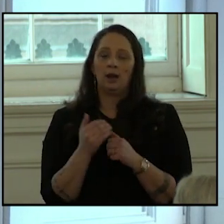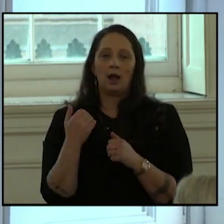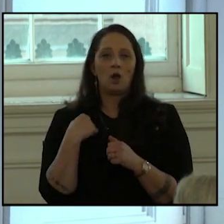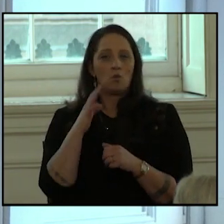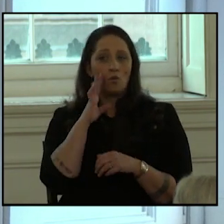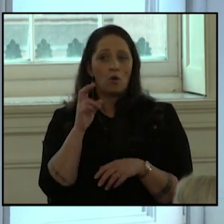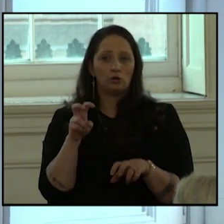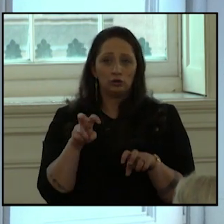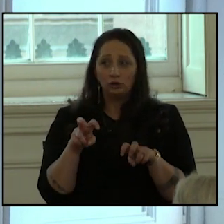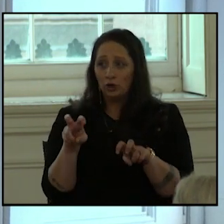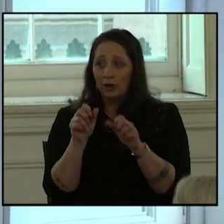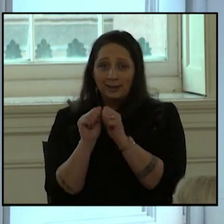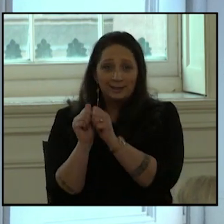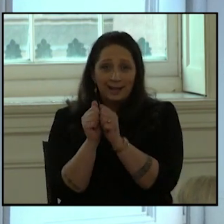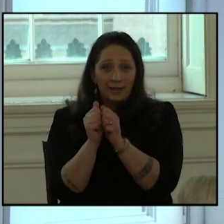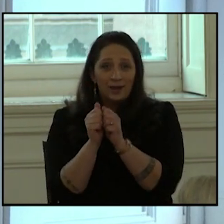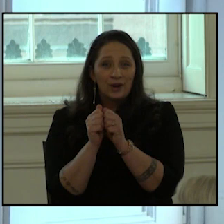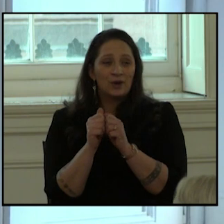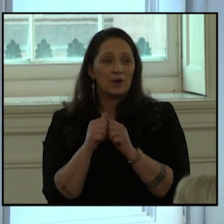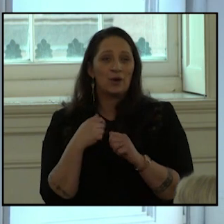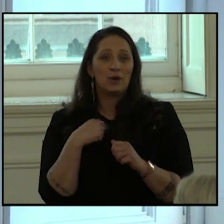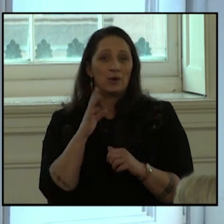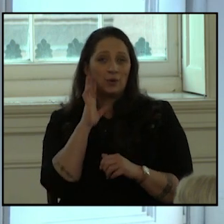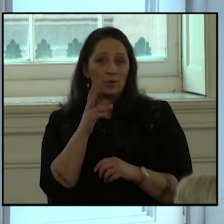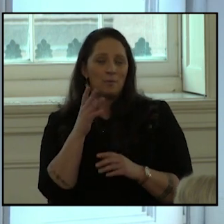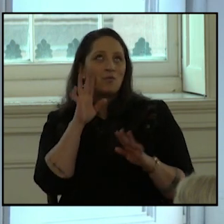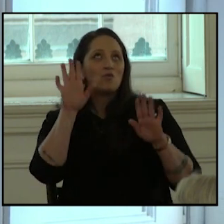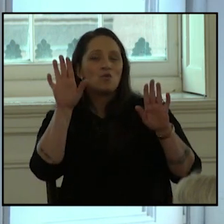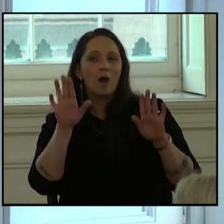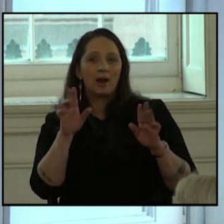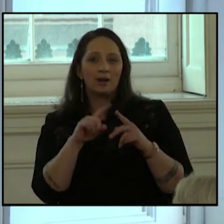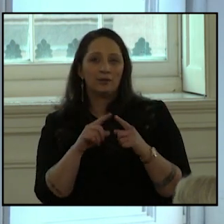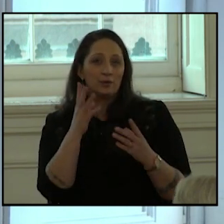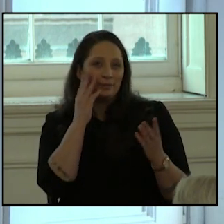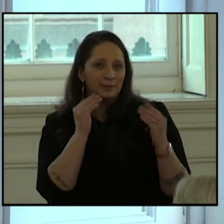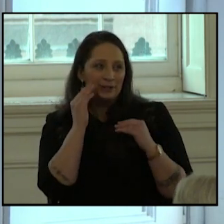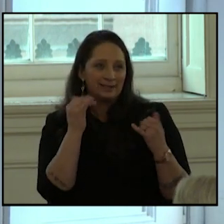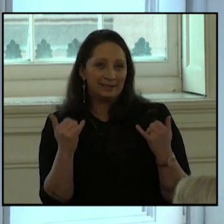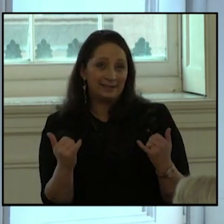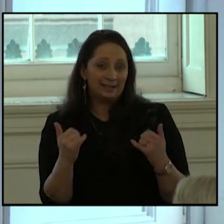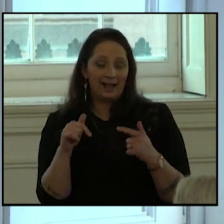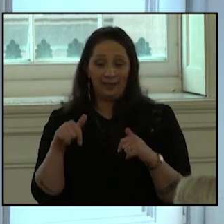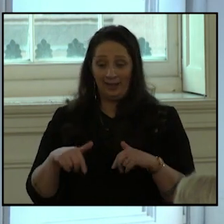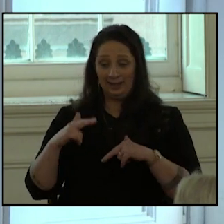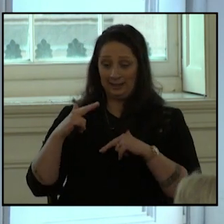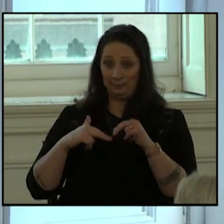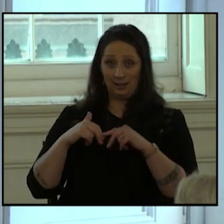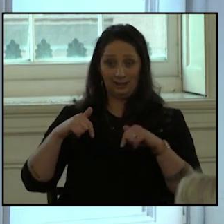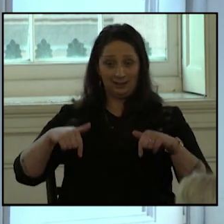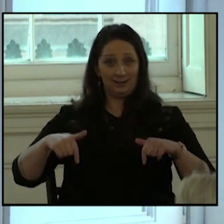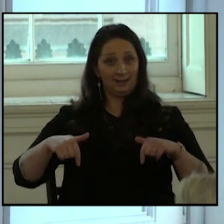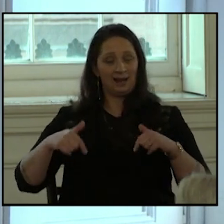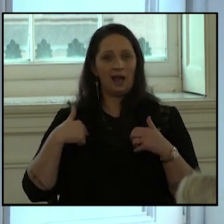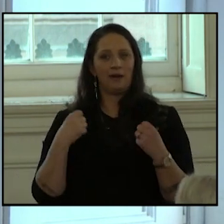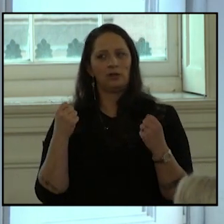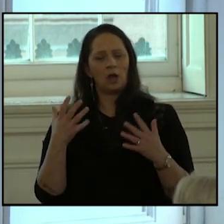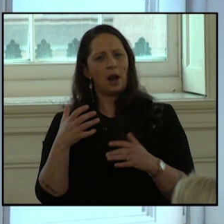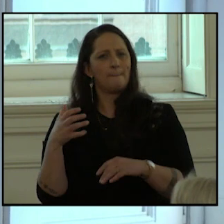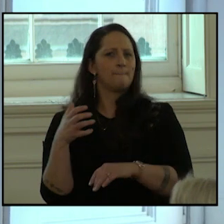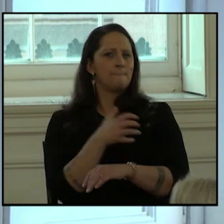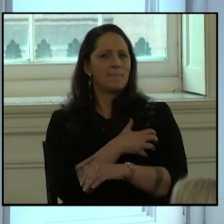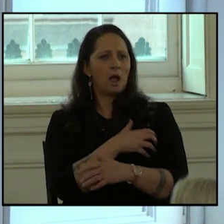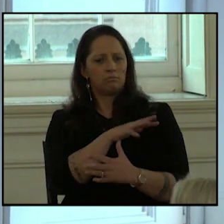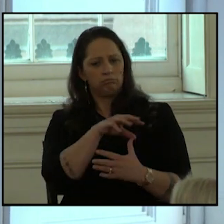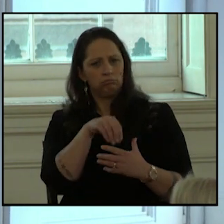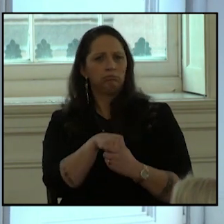on a journey together that I think is going to be really wonderful. This building has a lot of power in it,